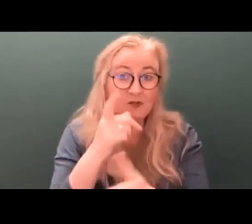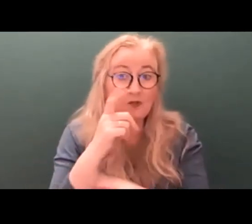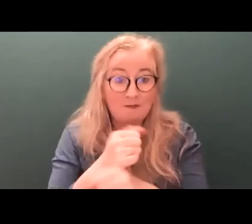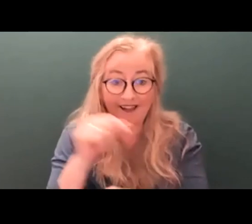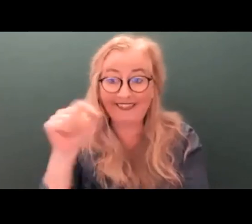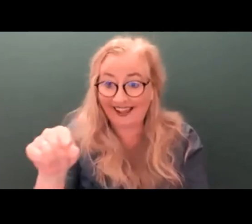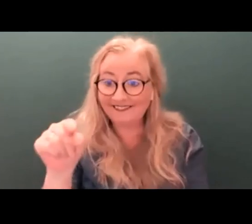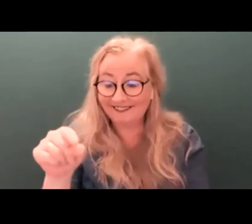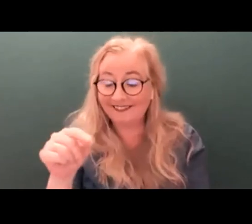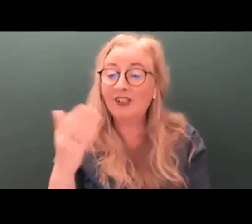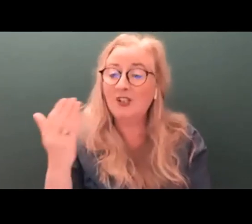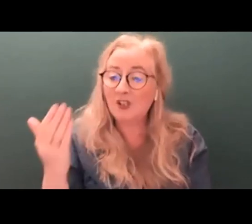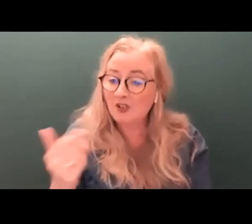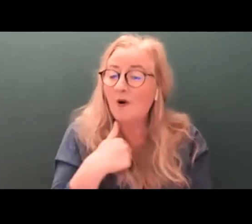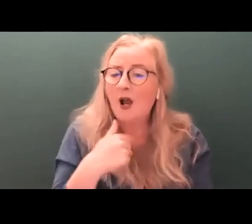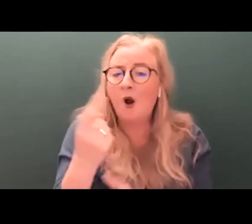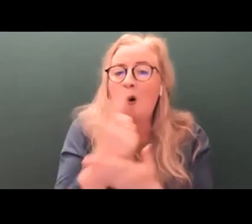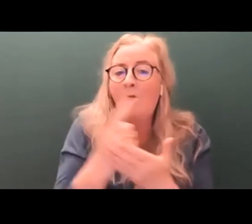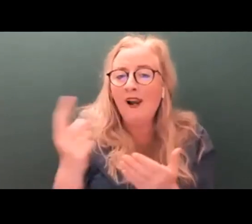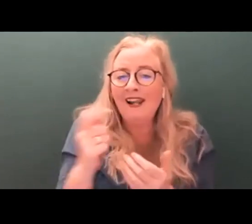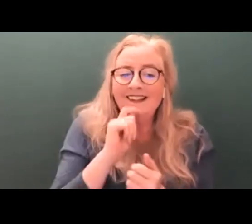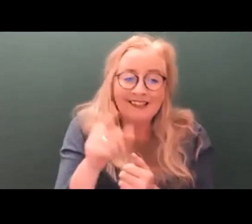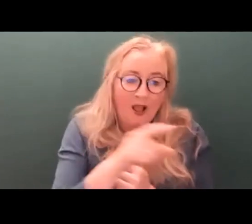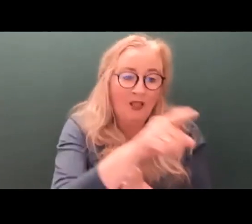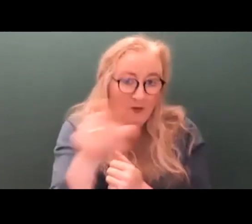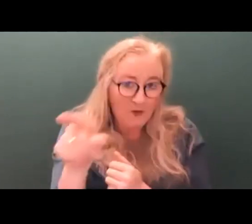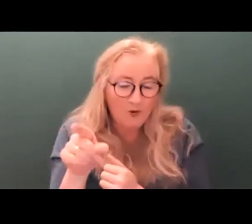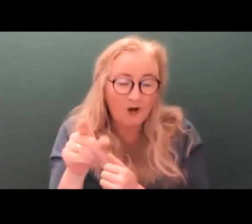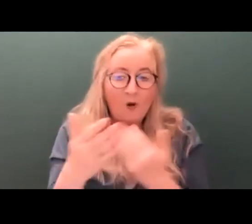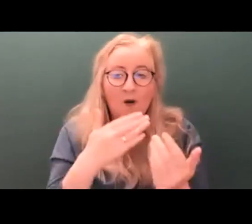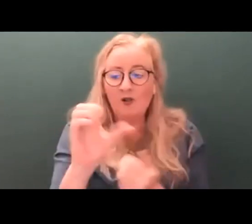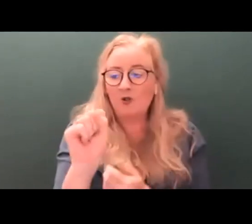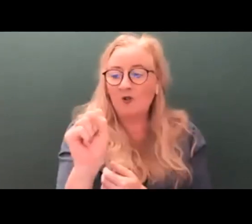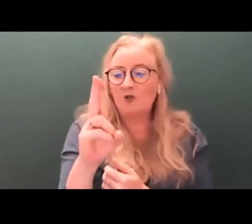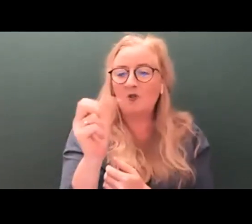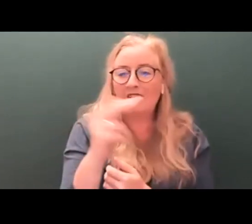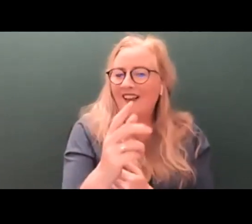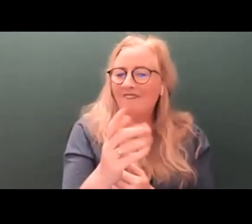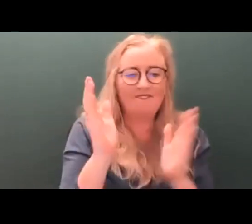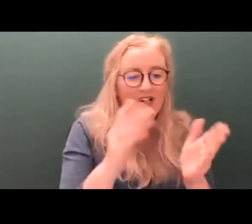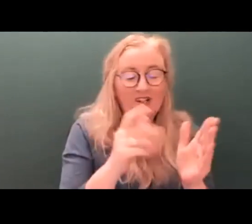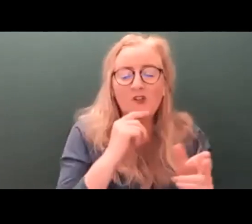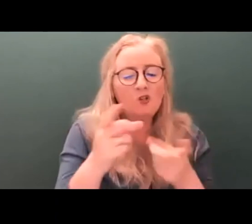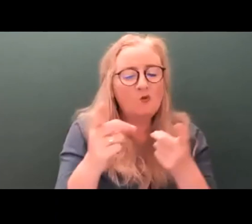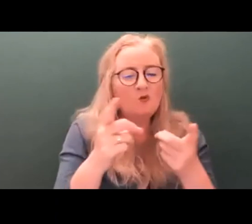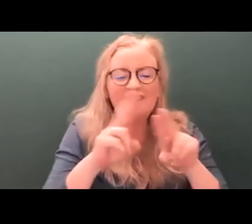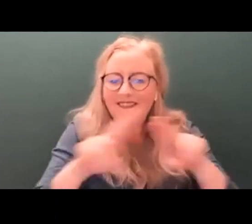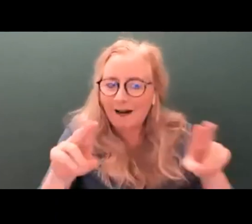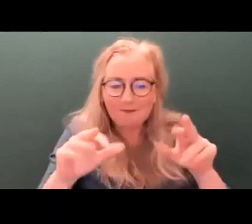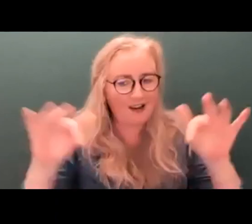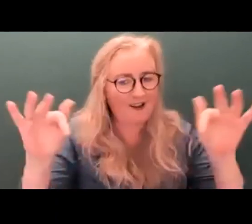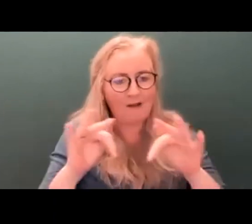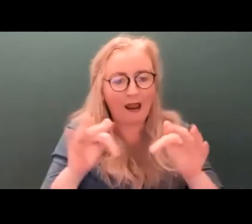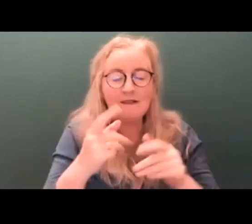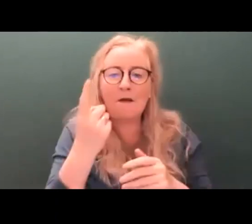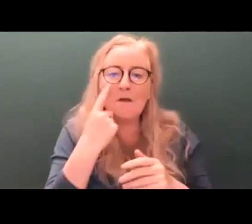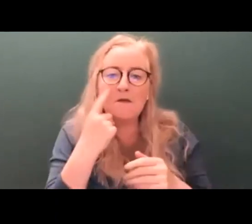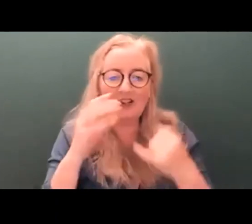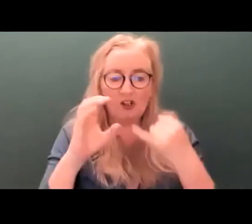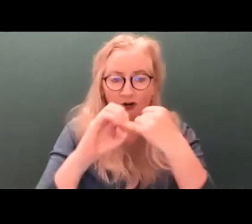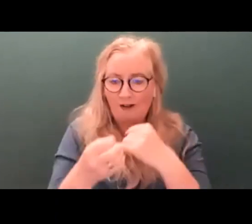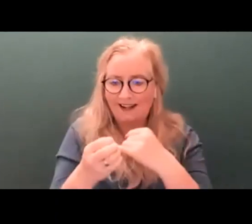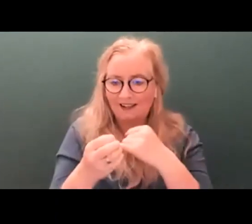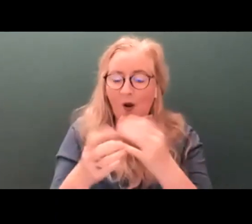so I can only really say what Susan has said already is don't be afraid to give it a go. It's